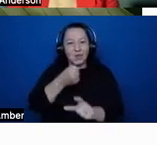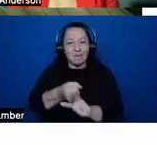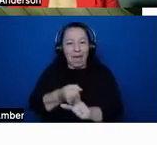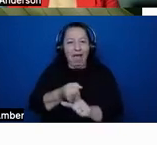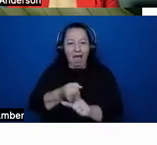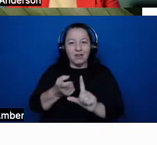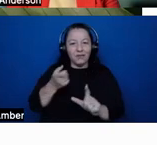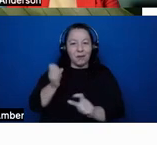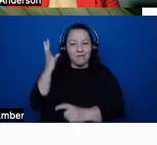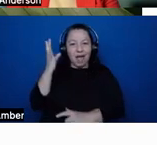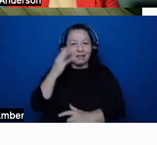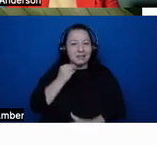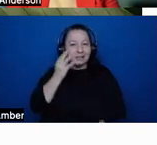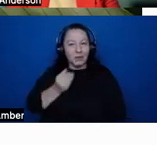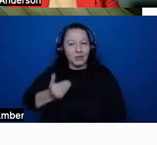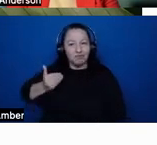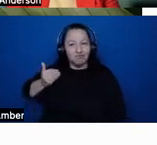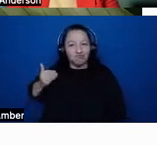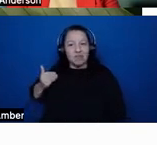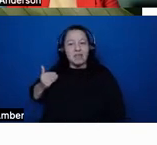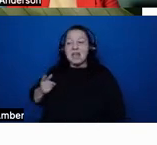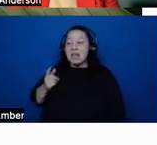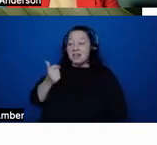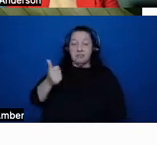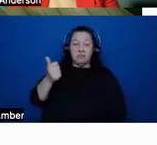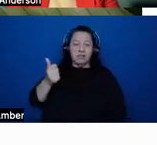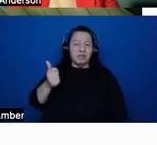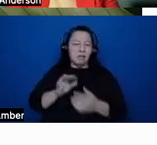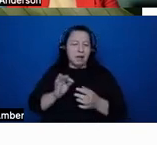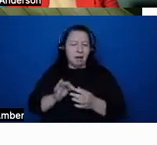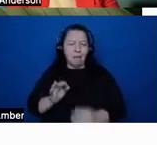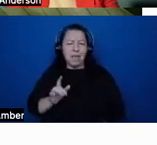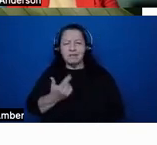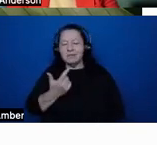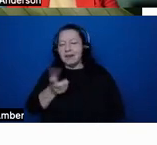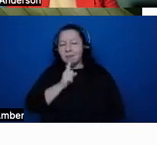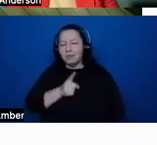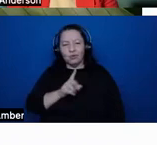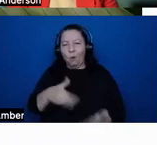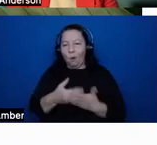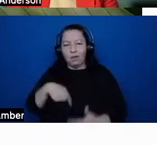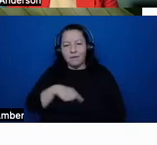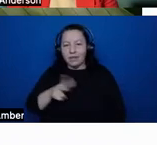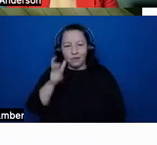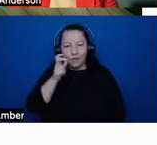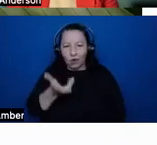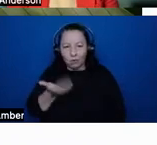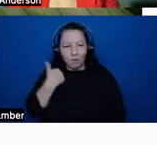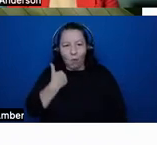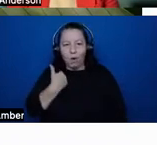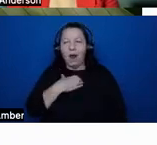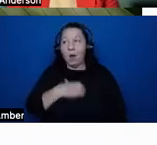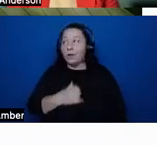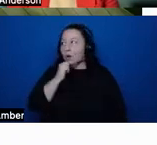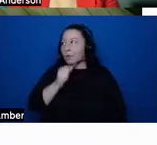And she referred to this comment that I'm sure we've all heard, which I wish it wasn't so, but you